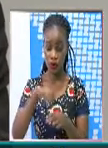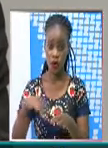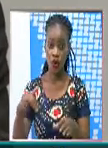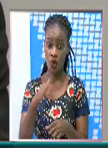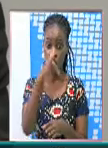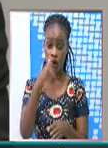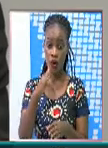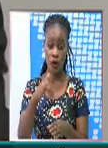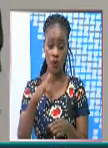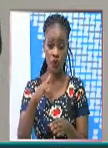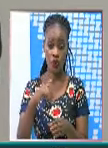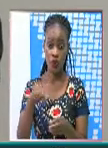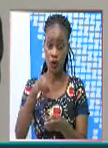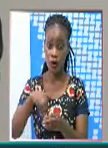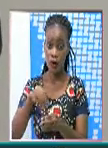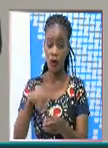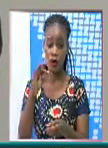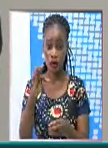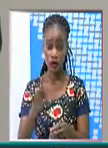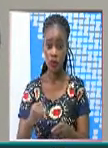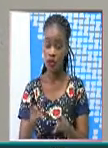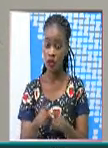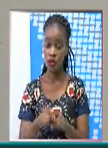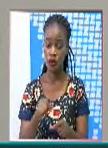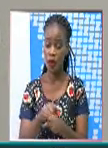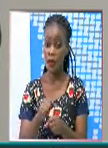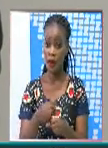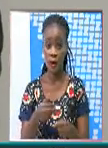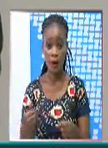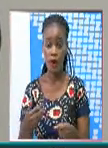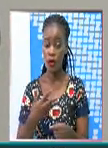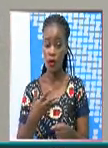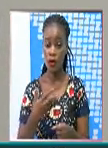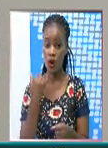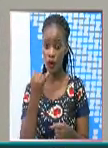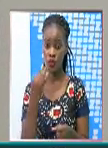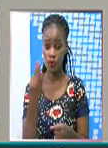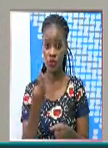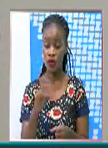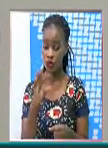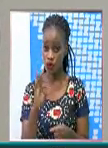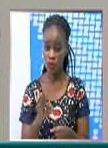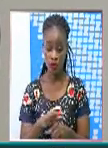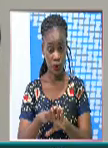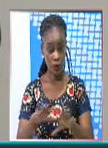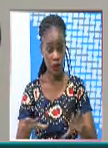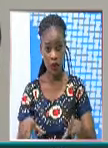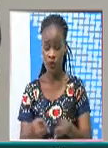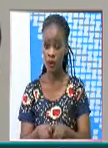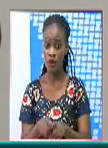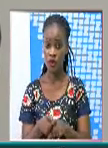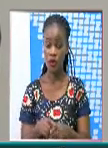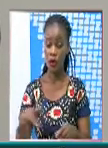to load your cuttings, as the Dutch do. They are exporting, they have a monopoly, they have greenhouses in Entebbe. I mean, the